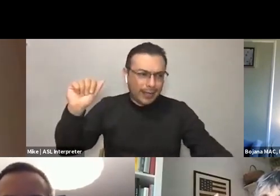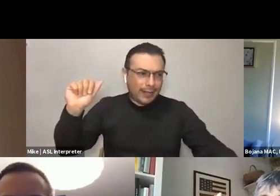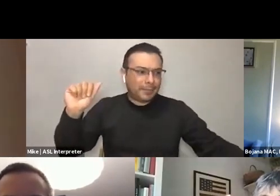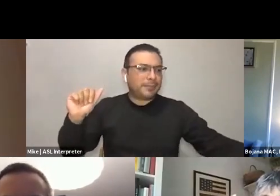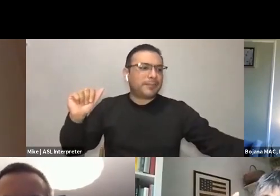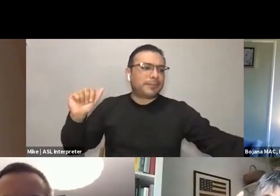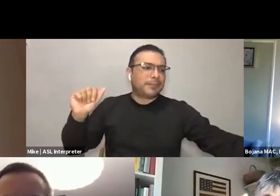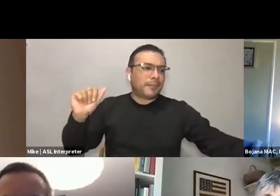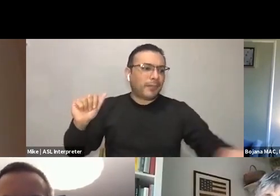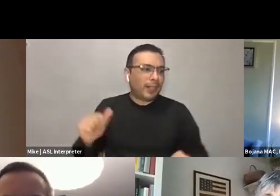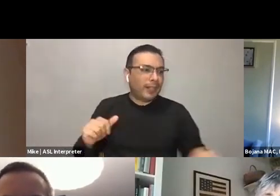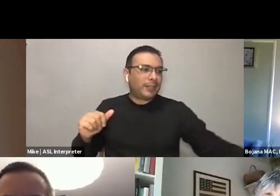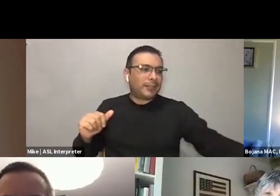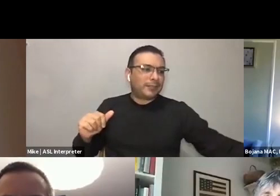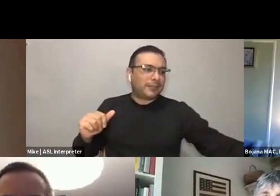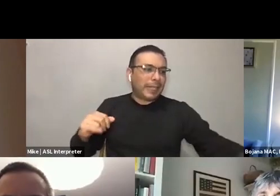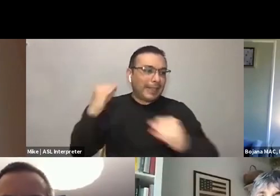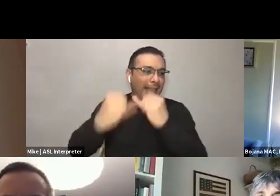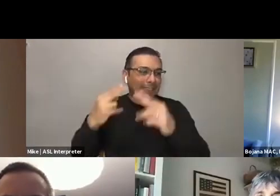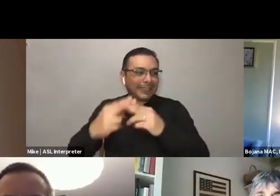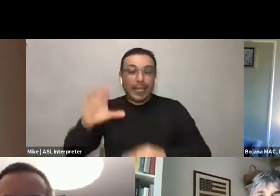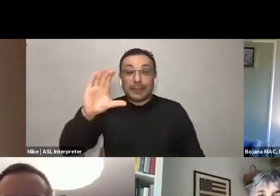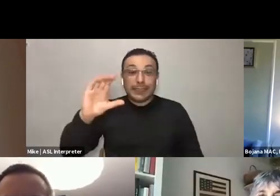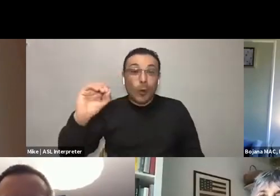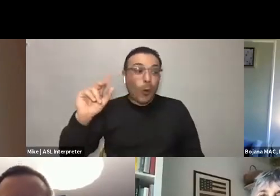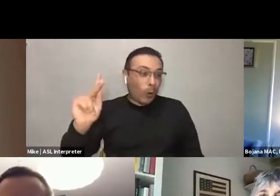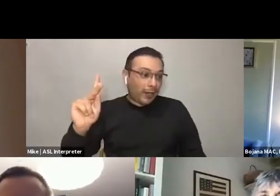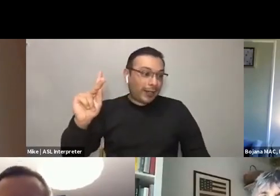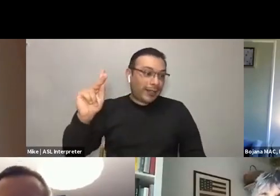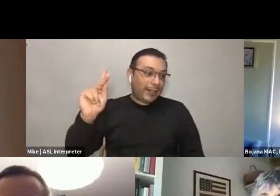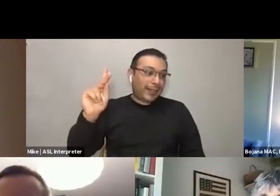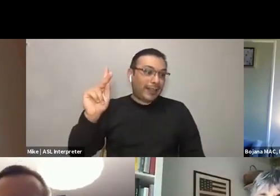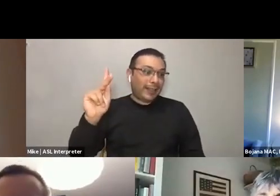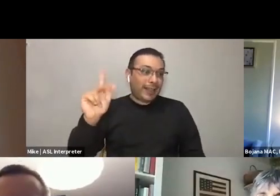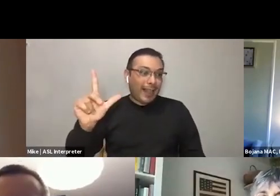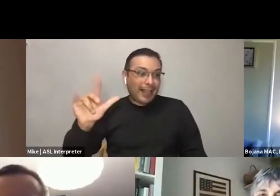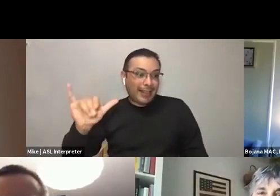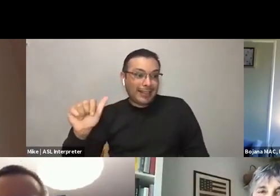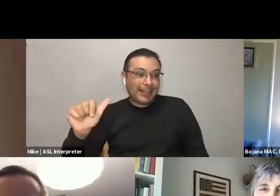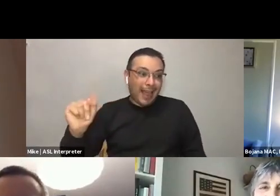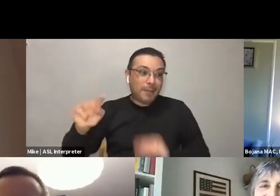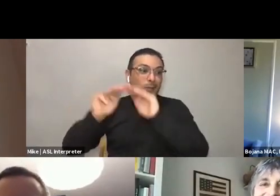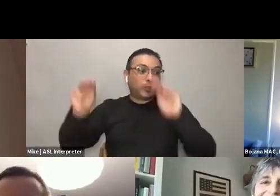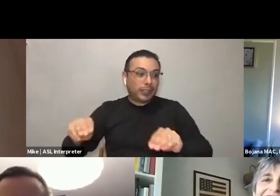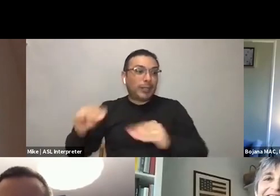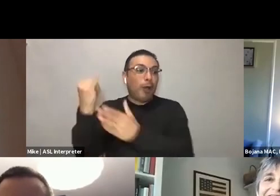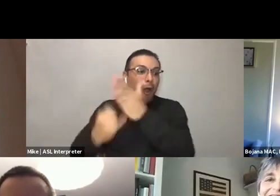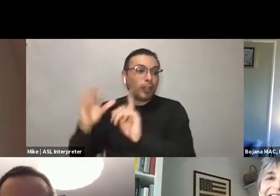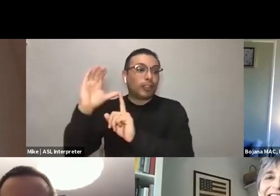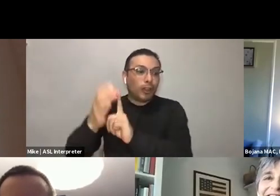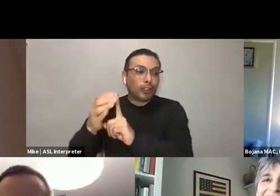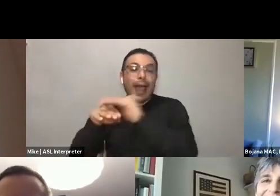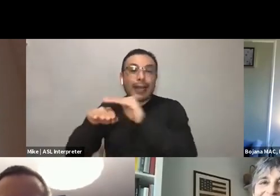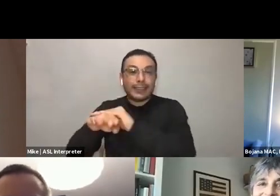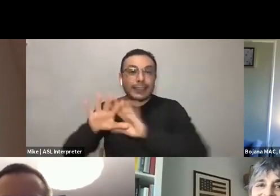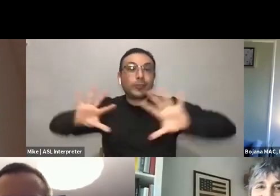last name Cochliat, C-O-K-L-Y-A-T of the Museum Arts and Culture Access Consortium,